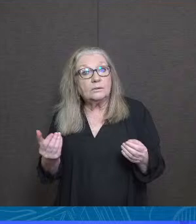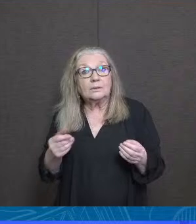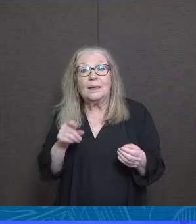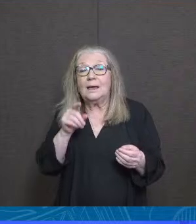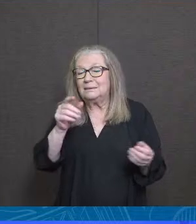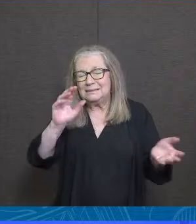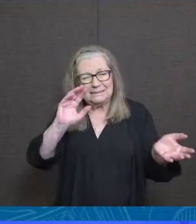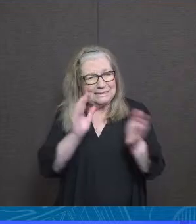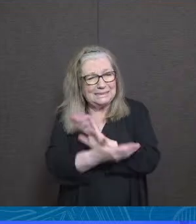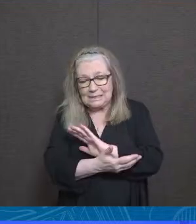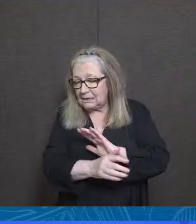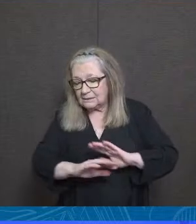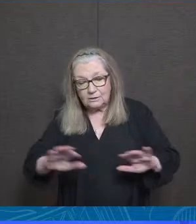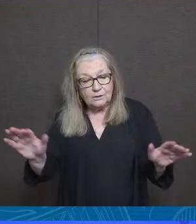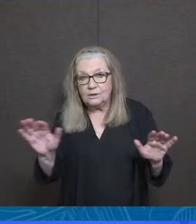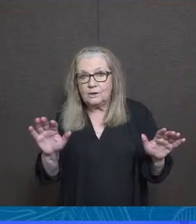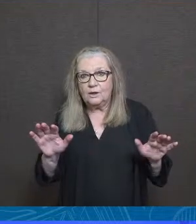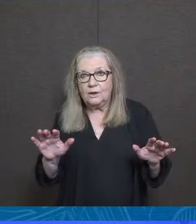disaster.